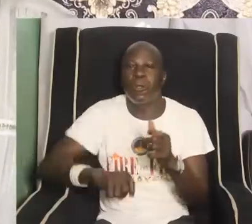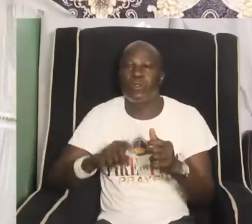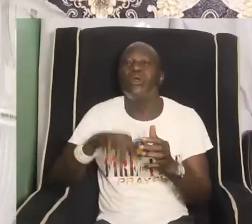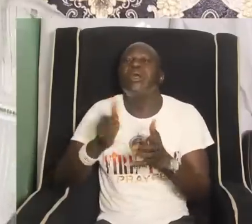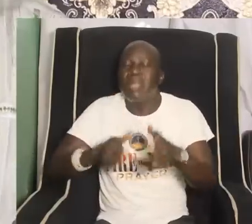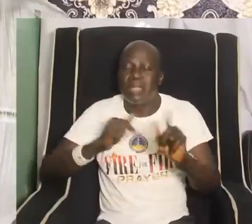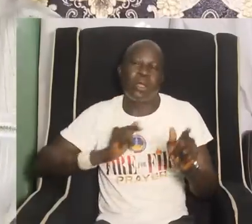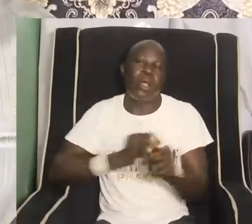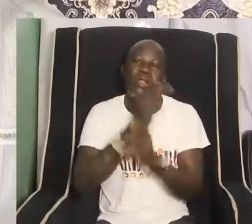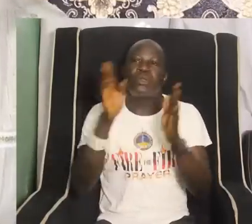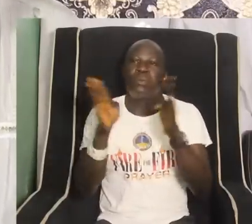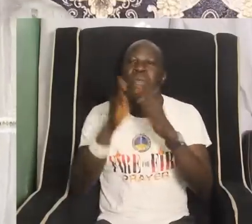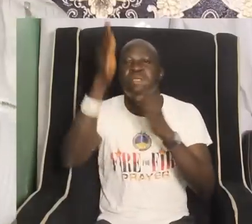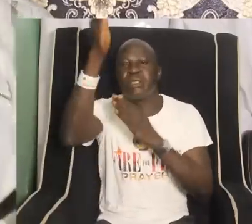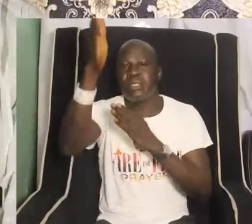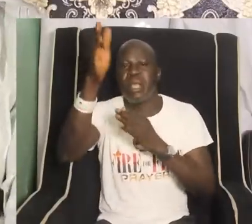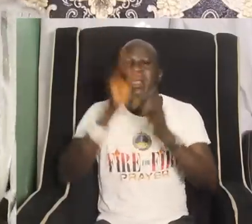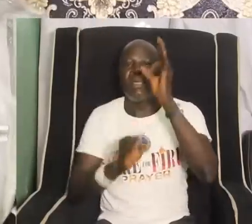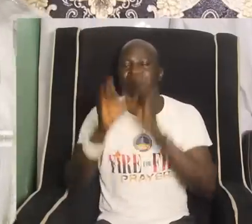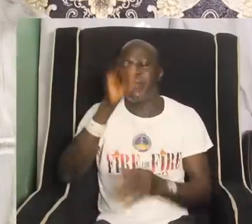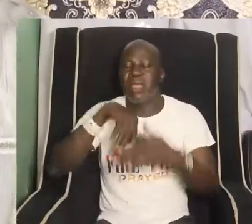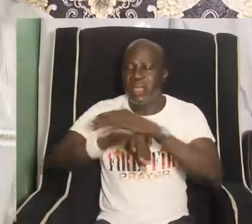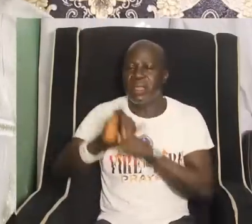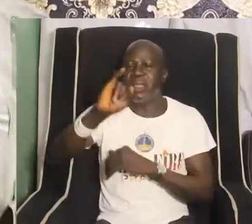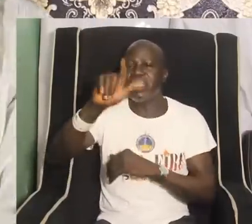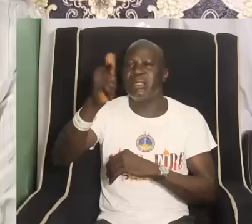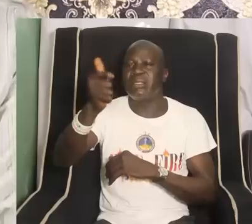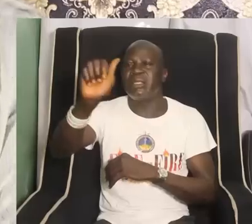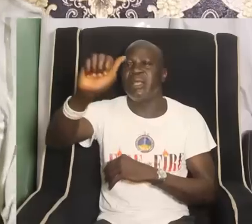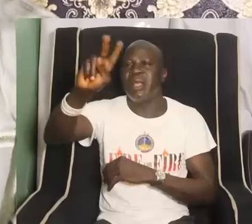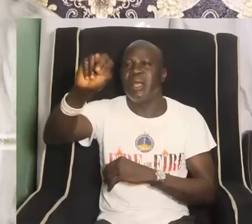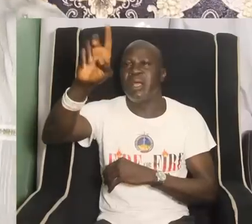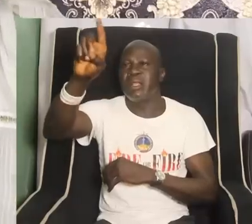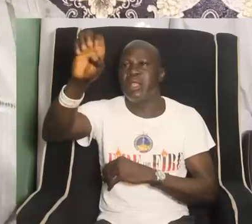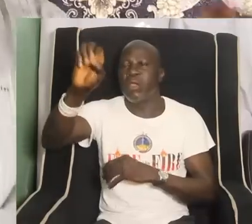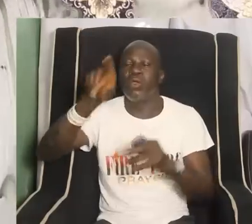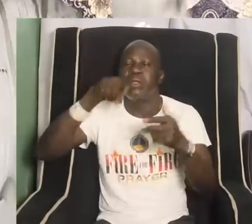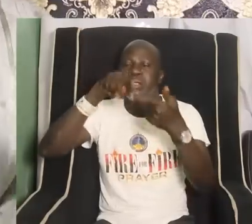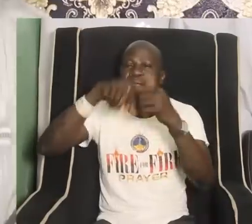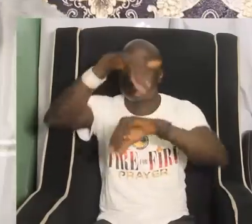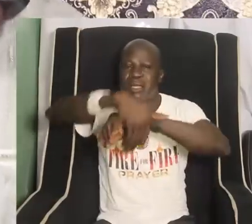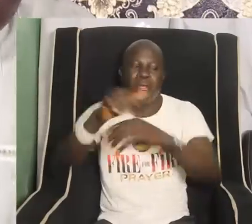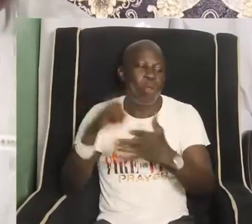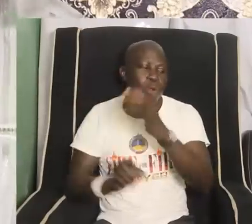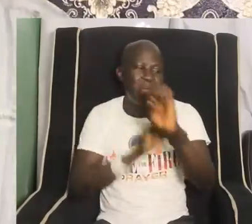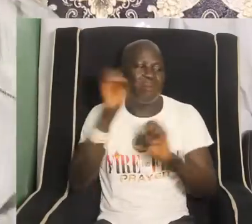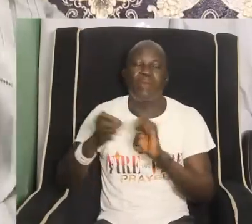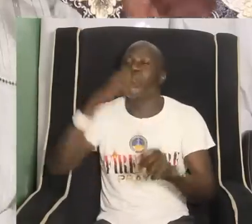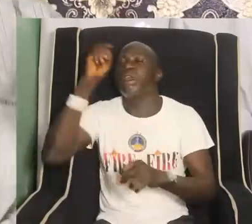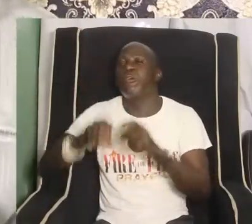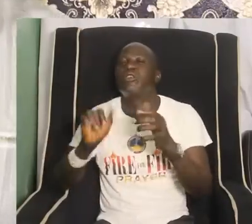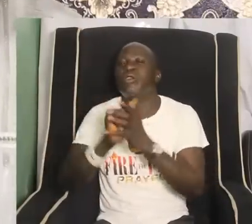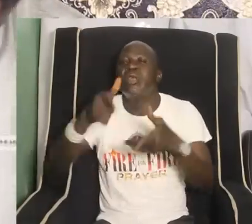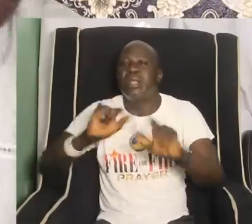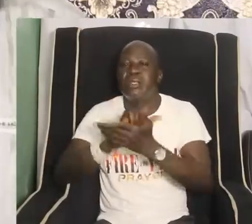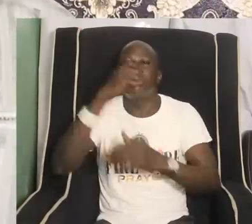it cost. Let us meet there. If I need God, tonight, whatever will cost